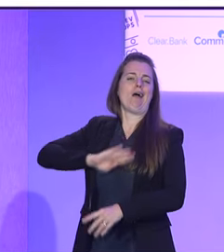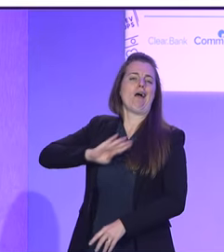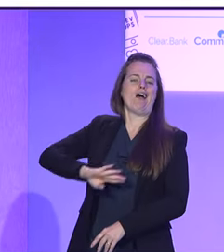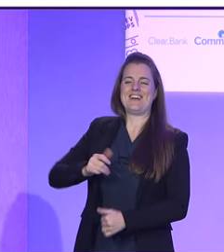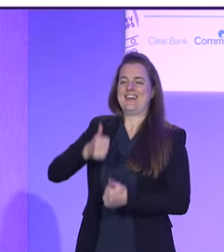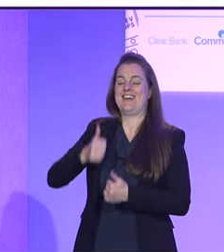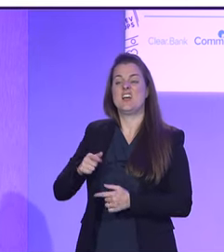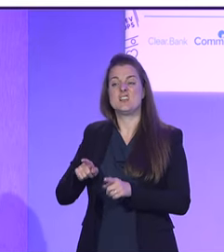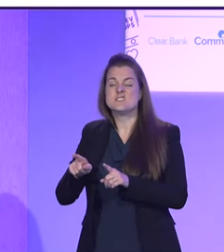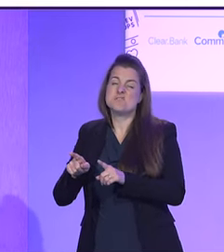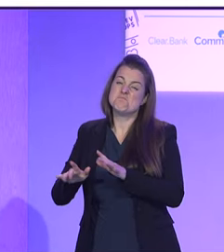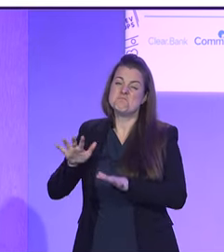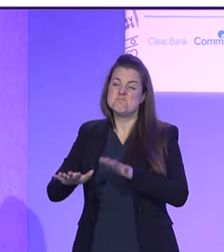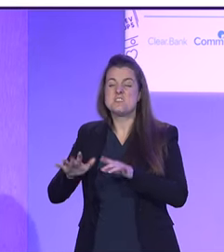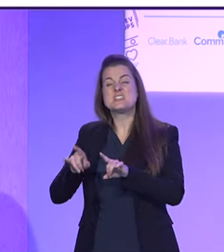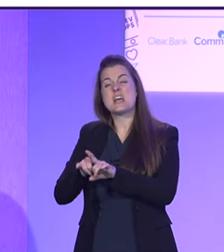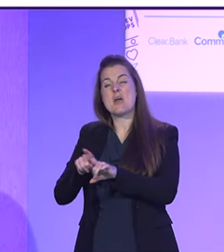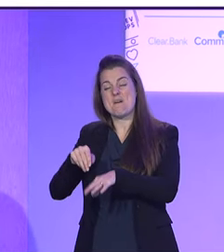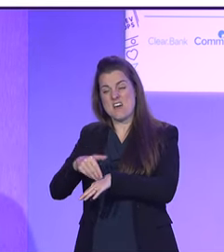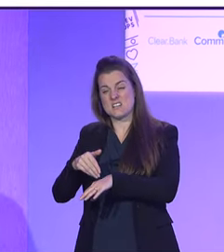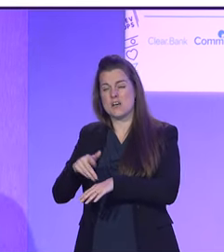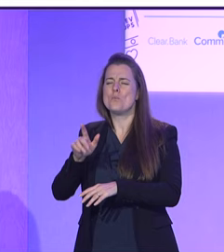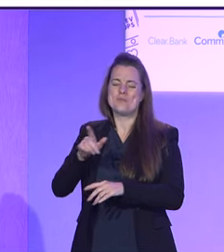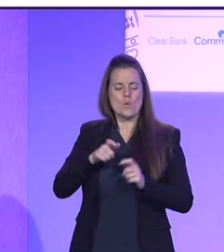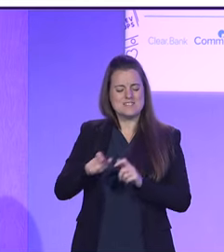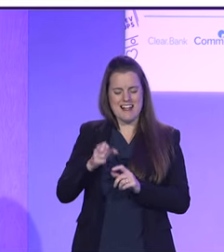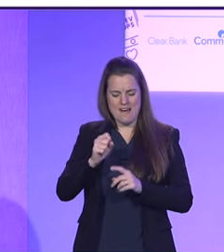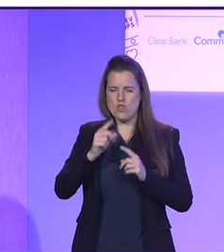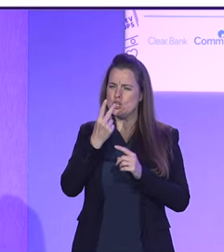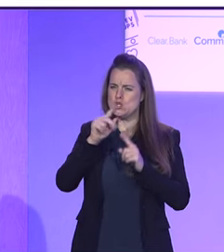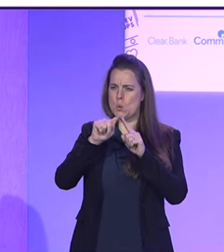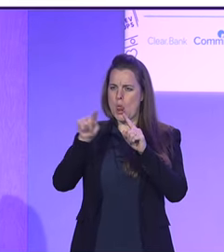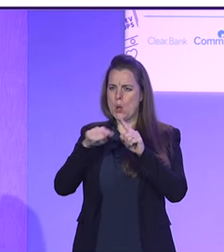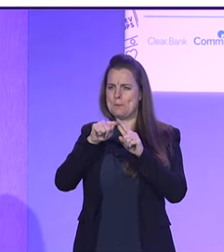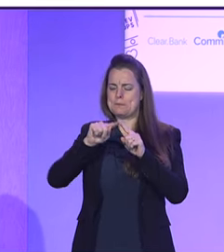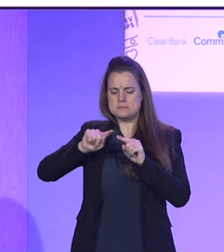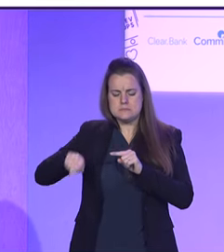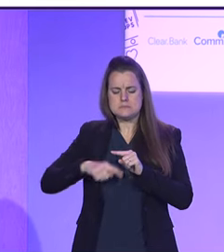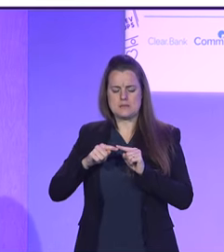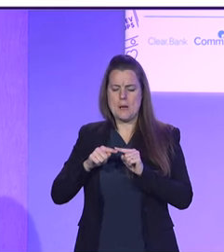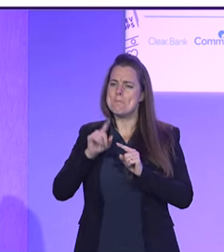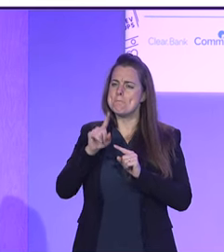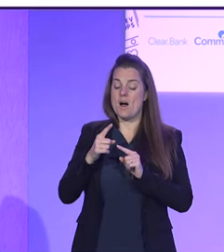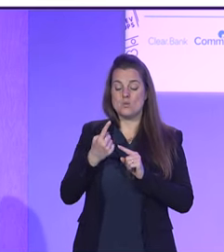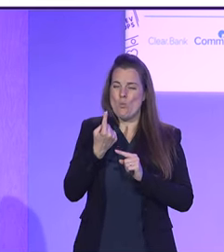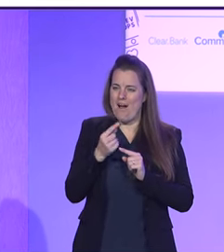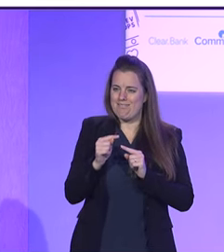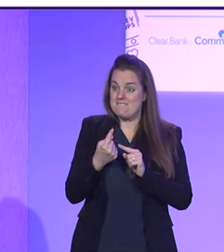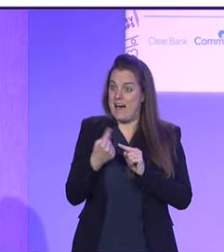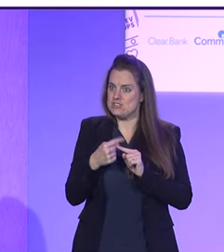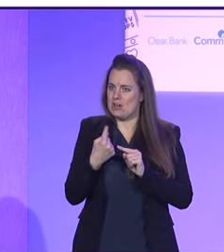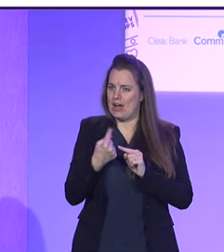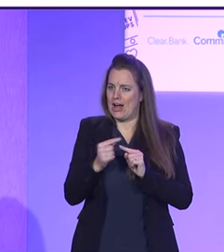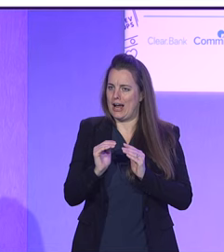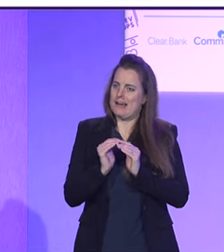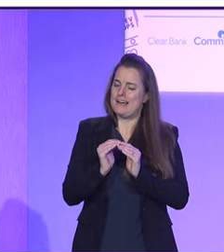same effect. We still have these like, we still have these like two loops that kind of look the same, except one is just faster. Now the problem